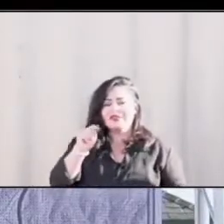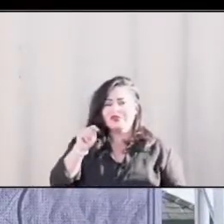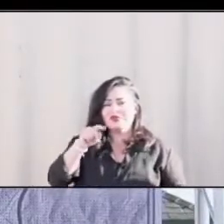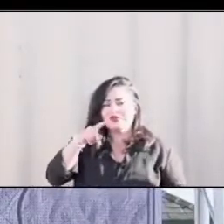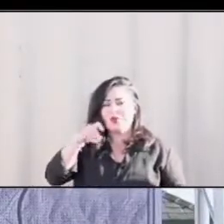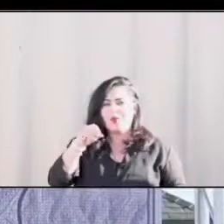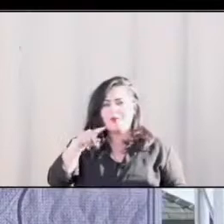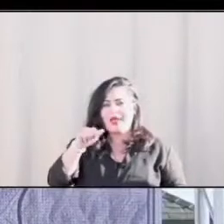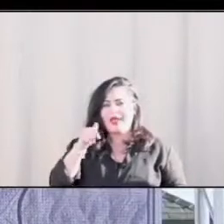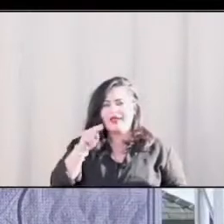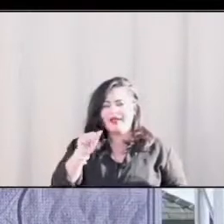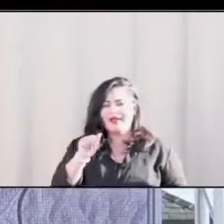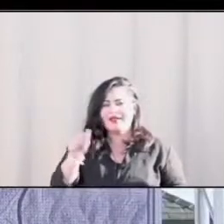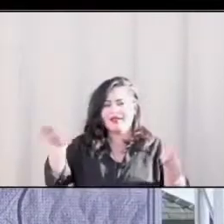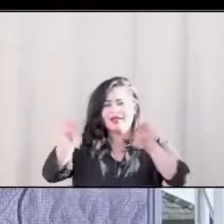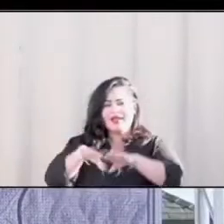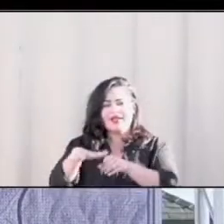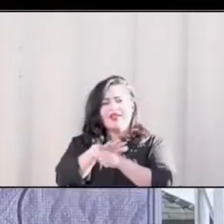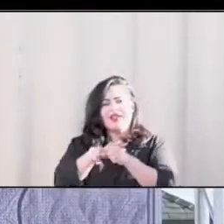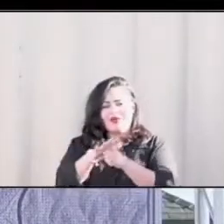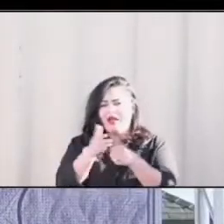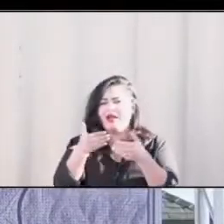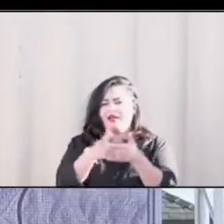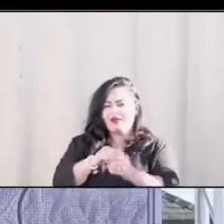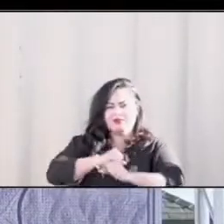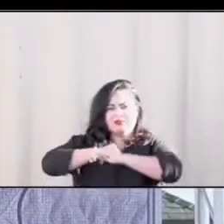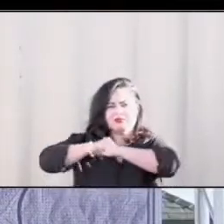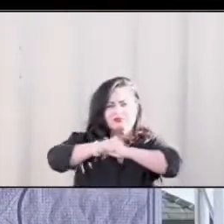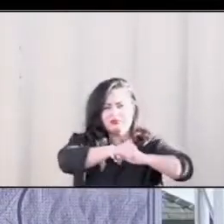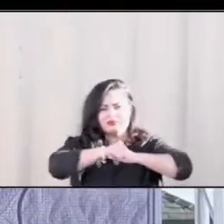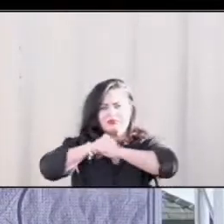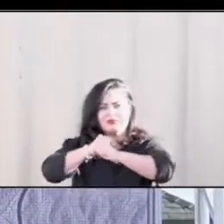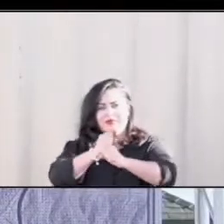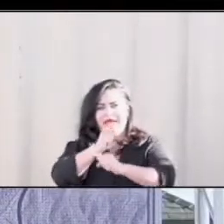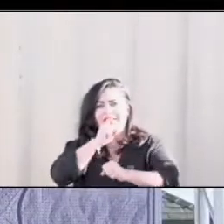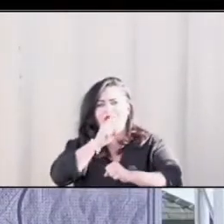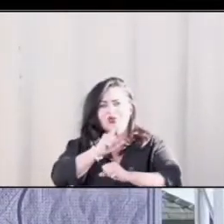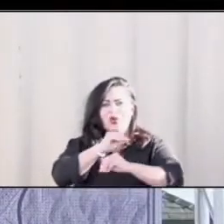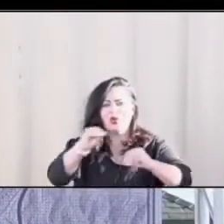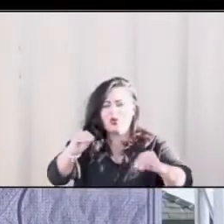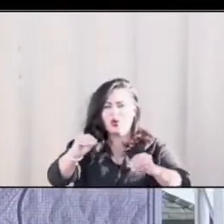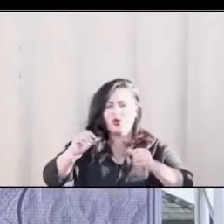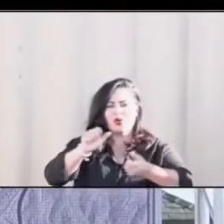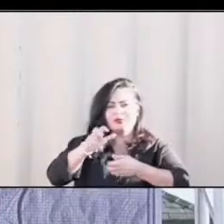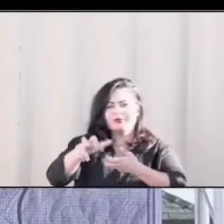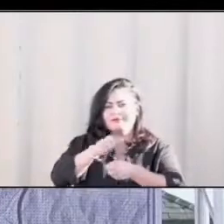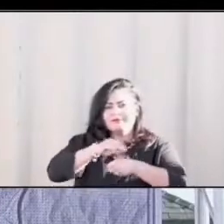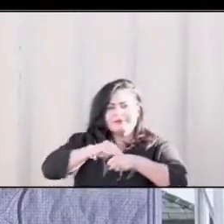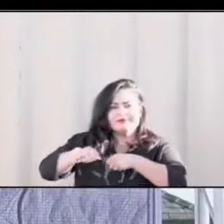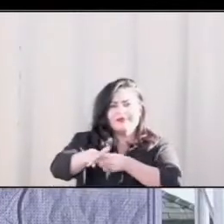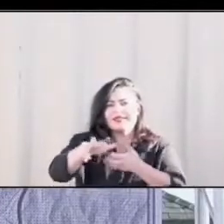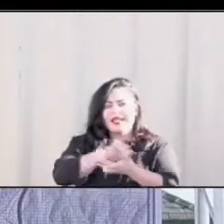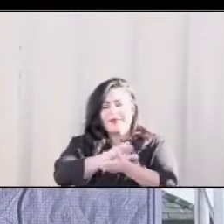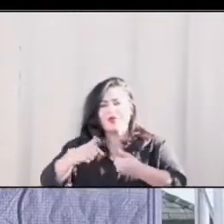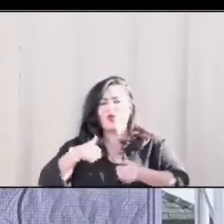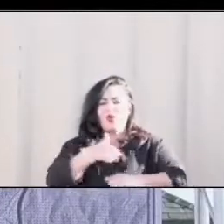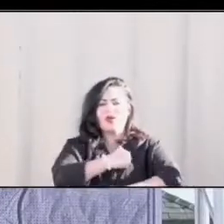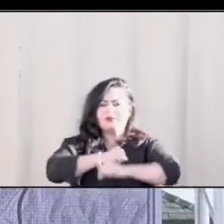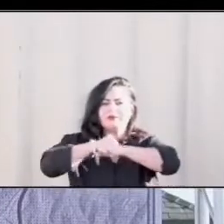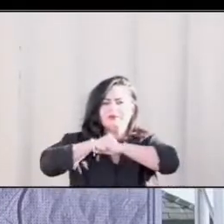still have resources all in those structures, again, making sure they won't have any adverse damage to those structures, and we're securing the line as we go.